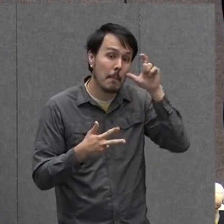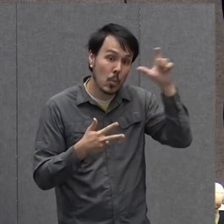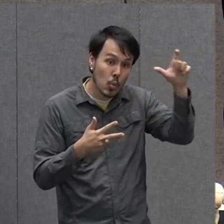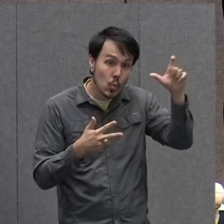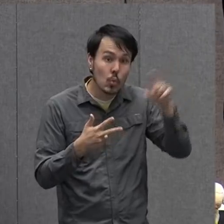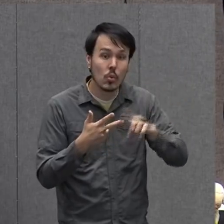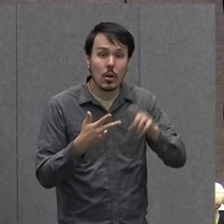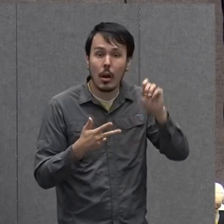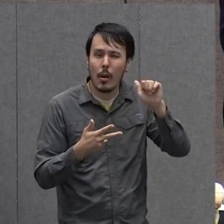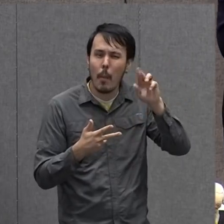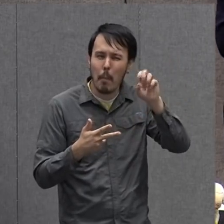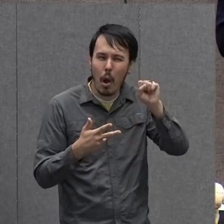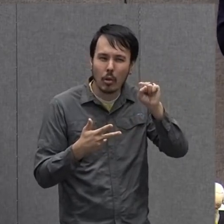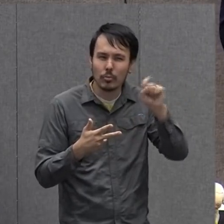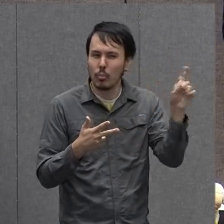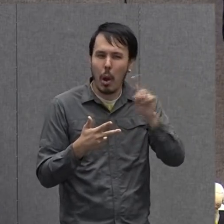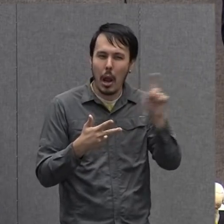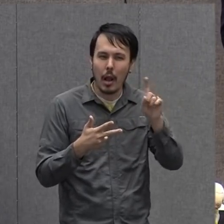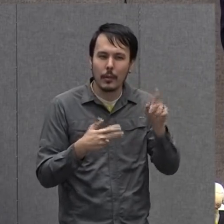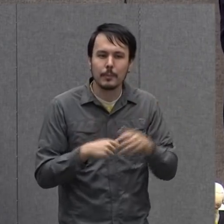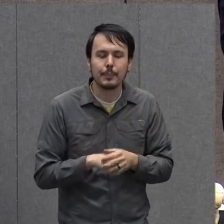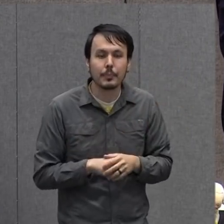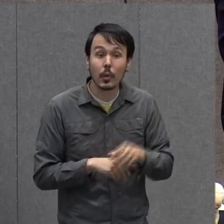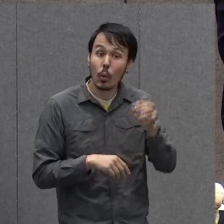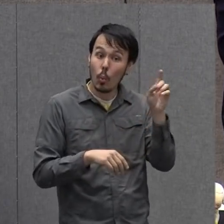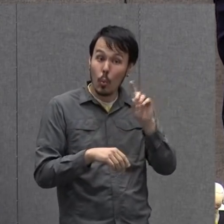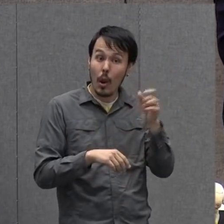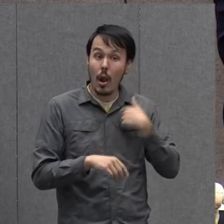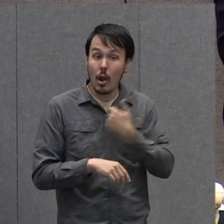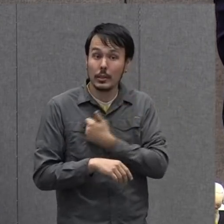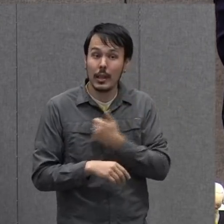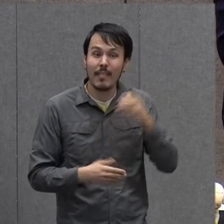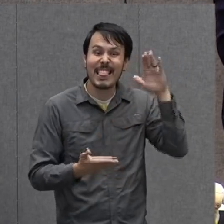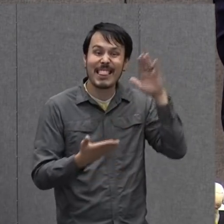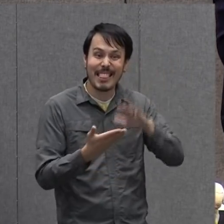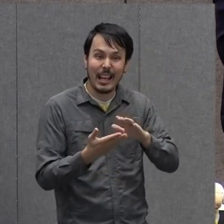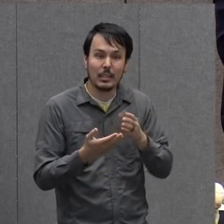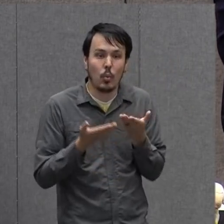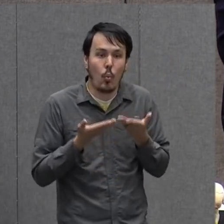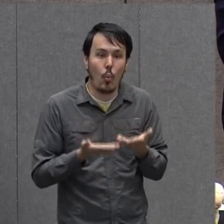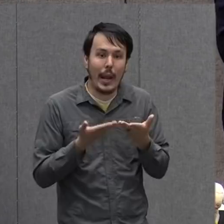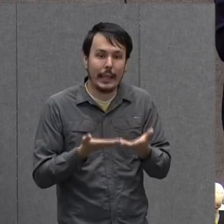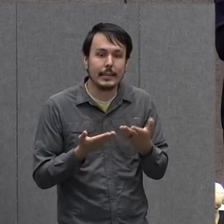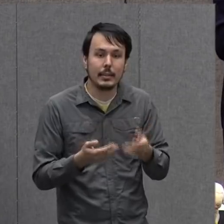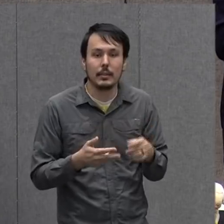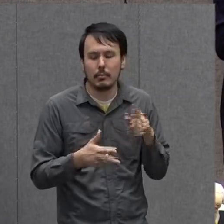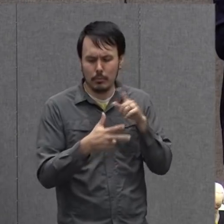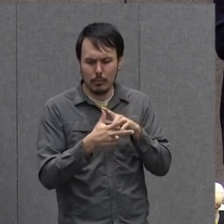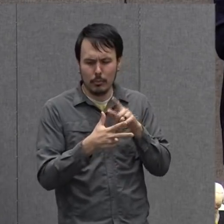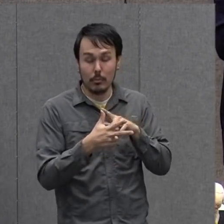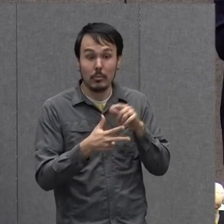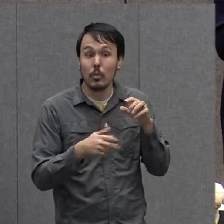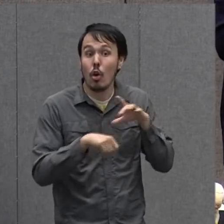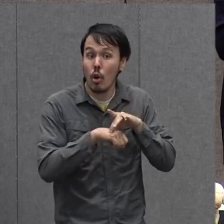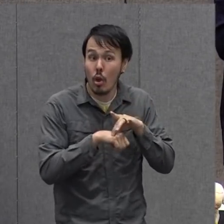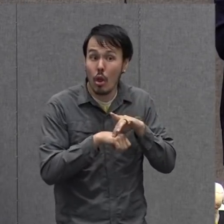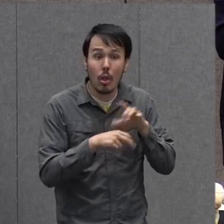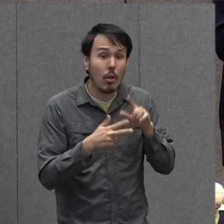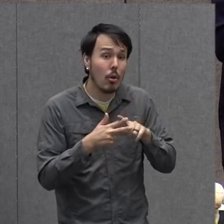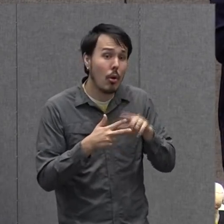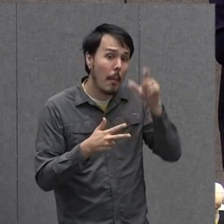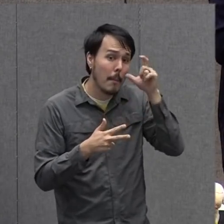And matter is anything that takes up space and has mass, just like you and I. The Earth has a mass. The